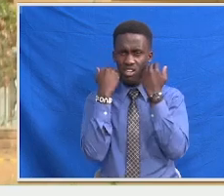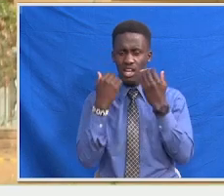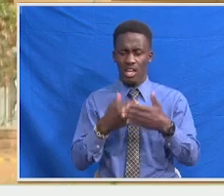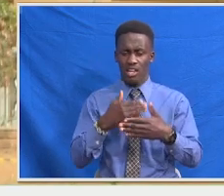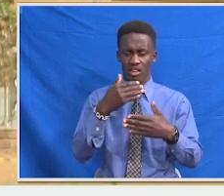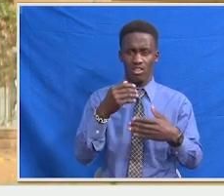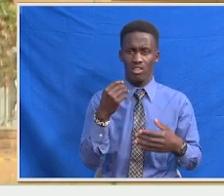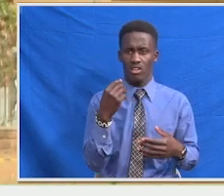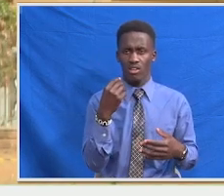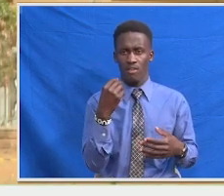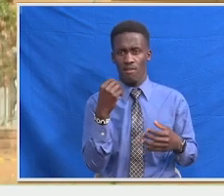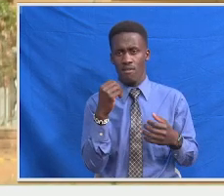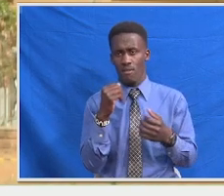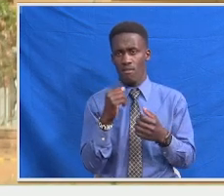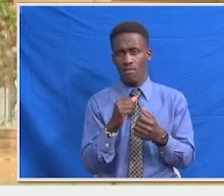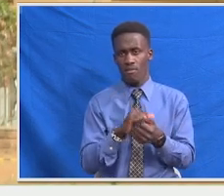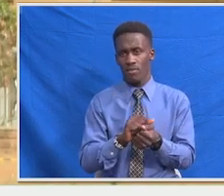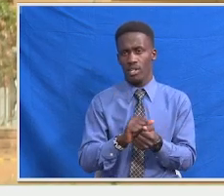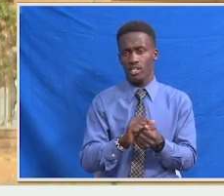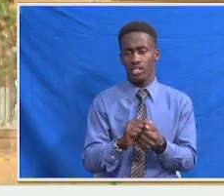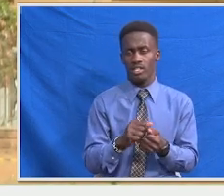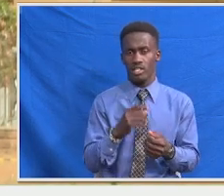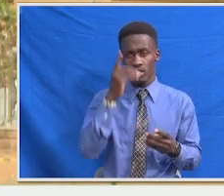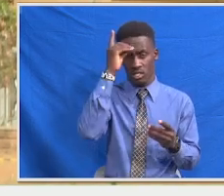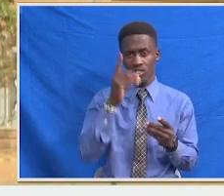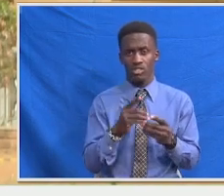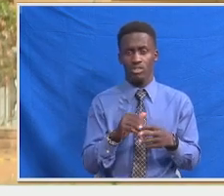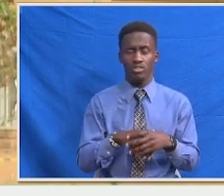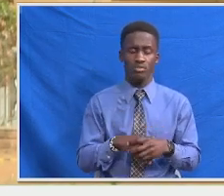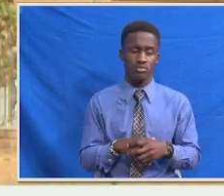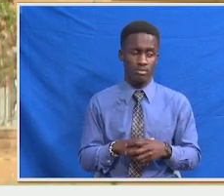ruling. Apul Kamau, TV 47 at the Milimani Law Courts.